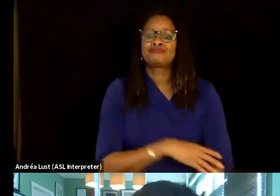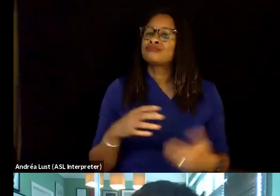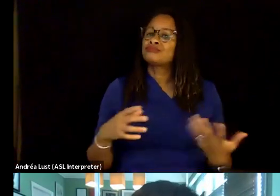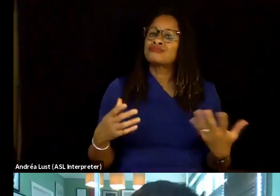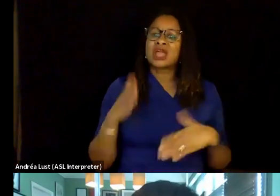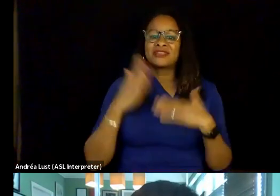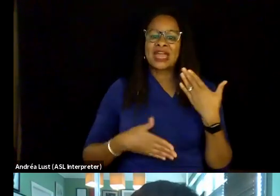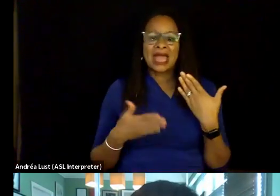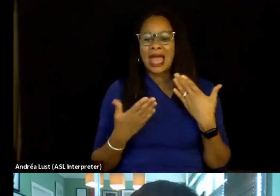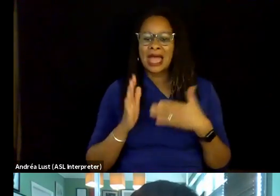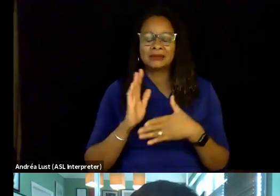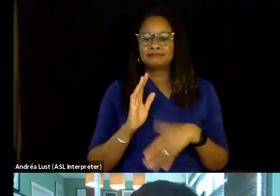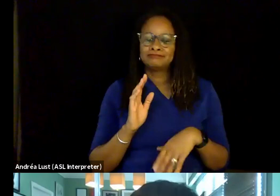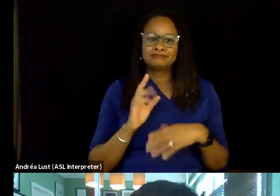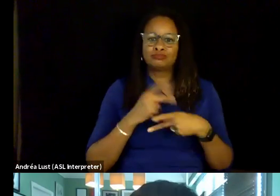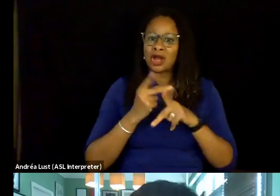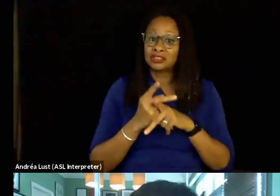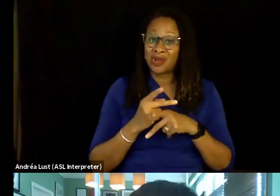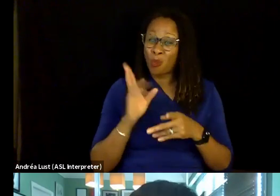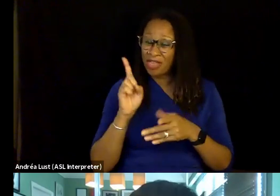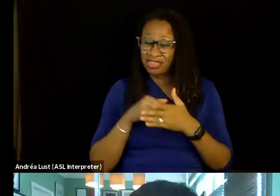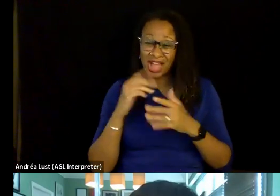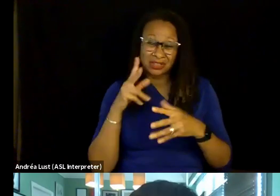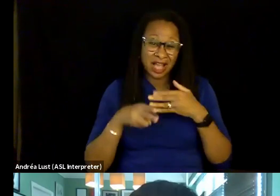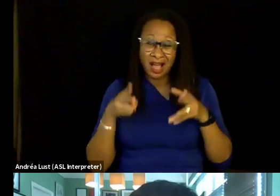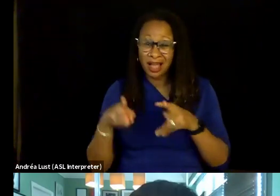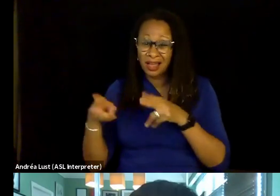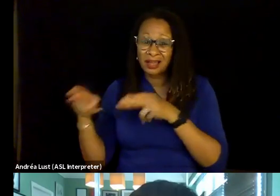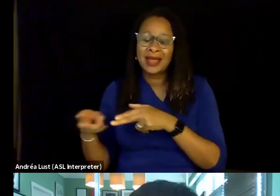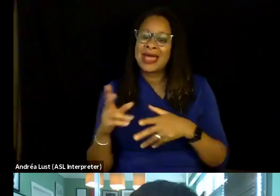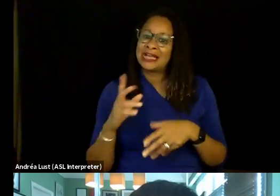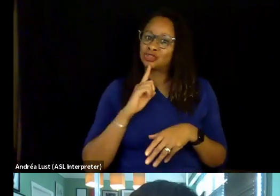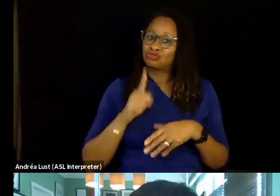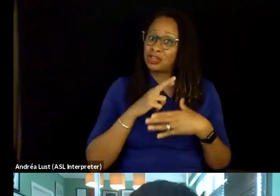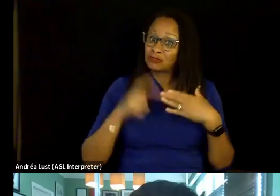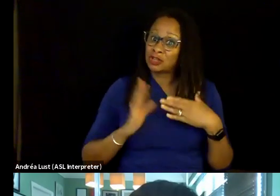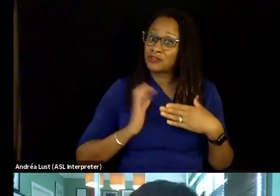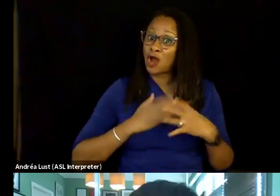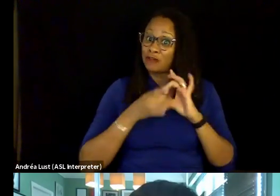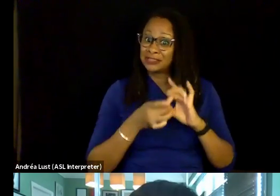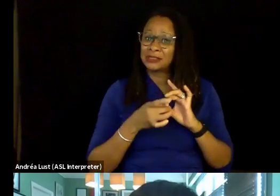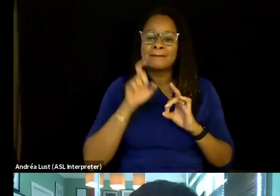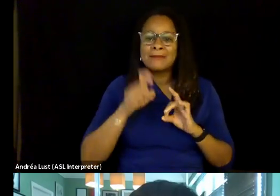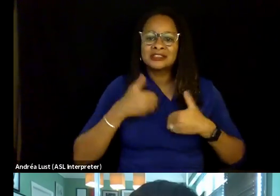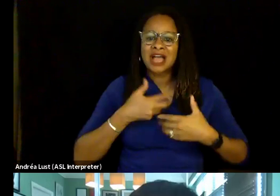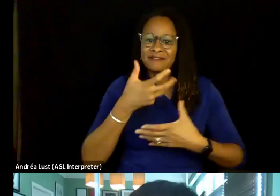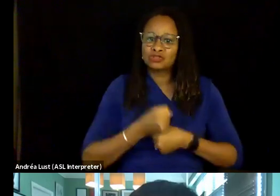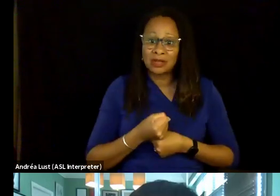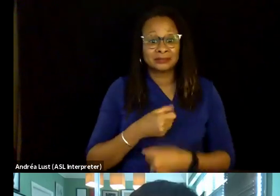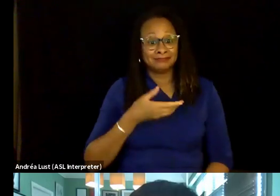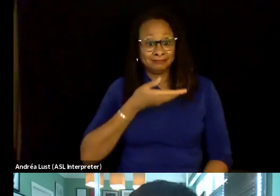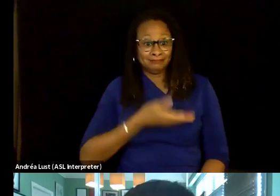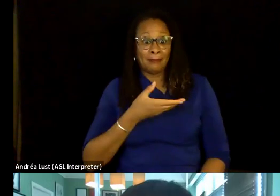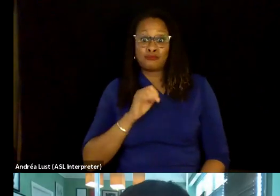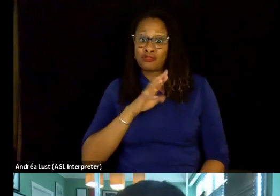right? 1,000 cuts, it's really a result of our relationship, because there has to be trust. She had to totally trust us,